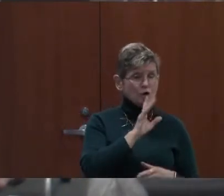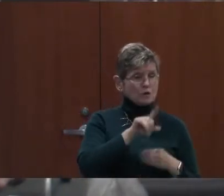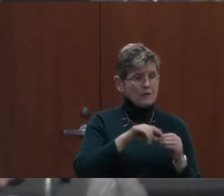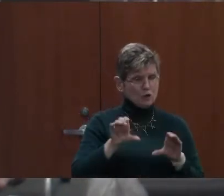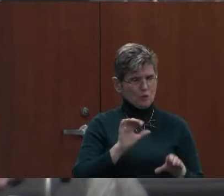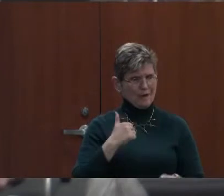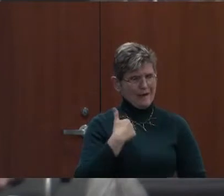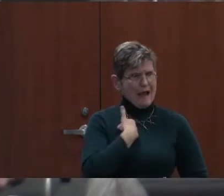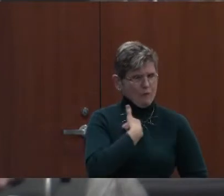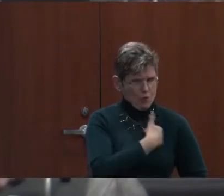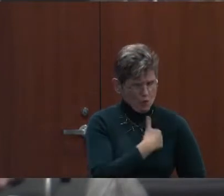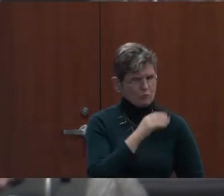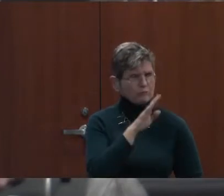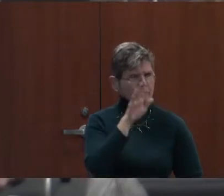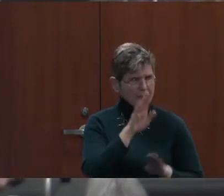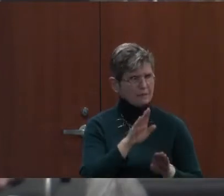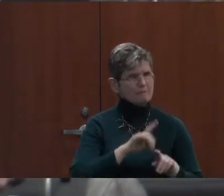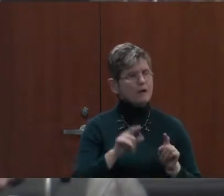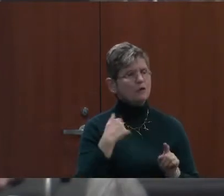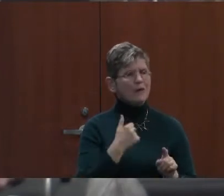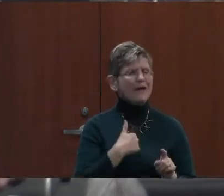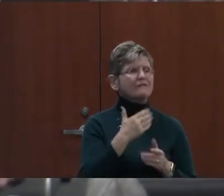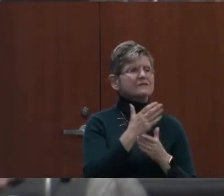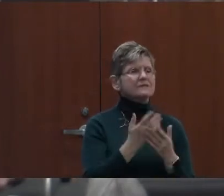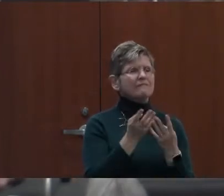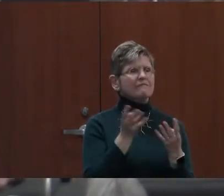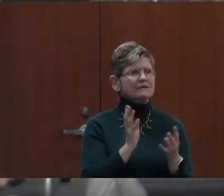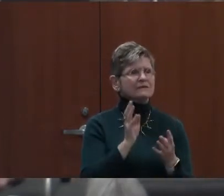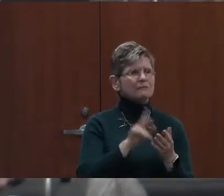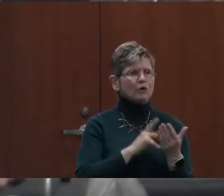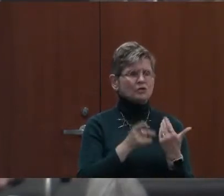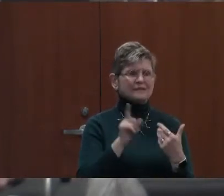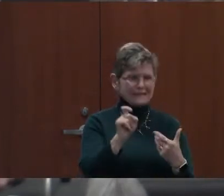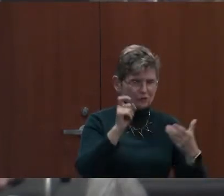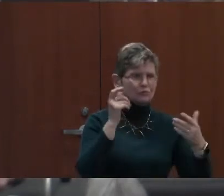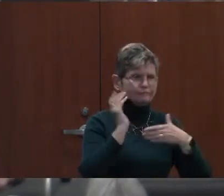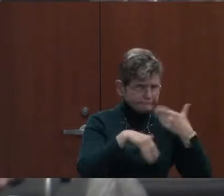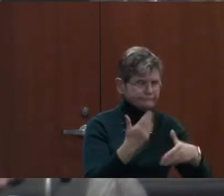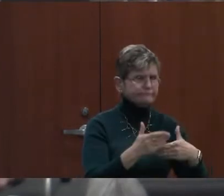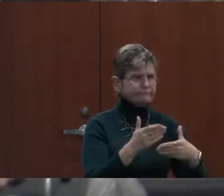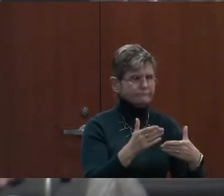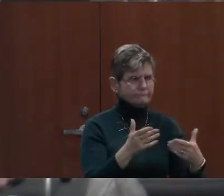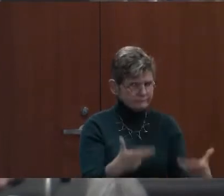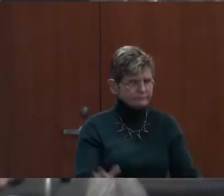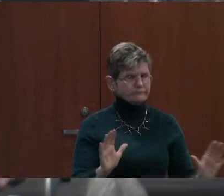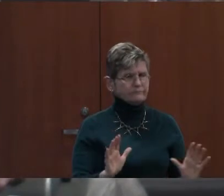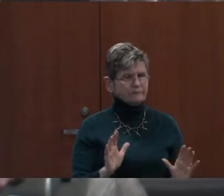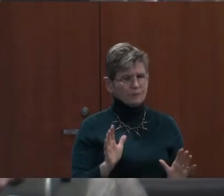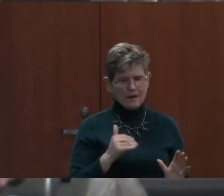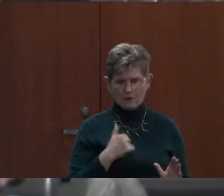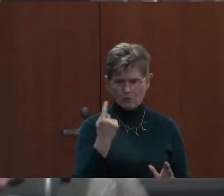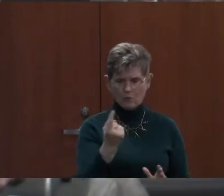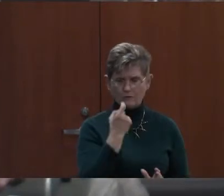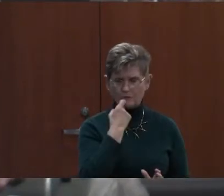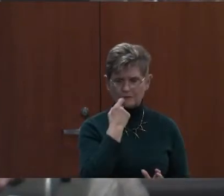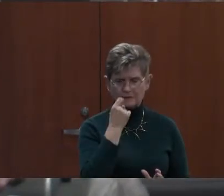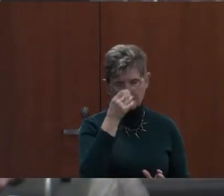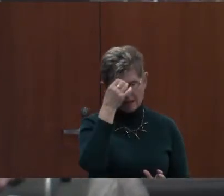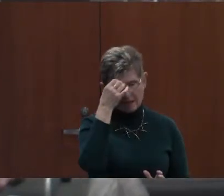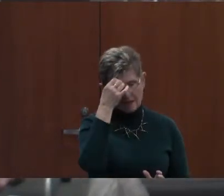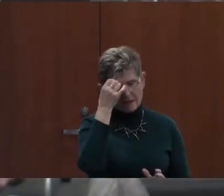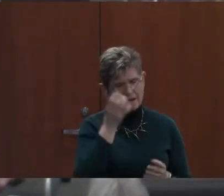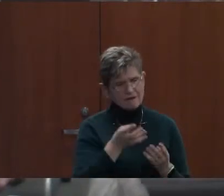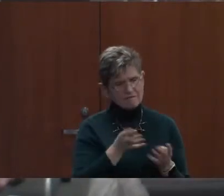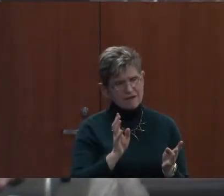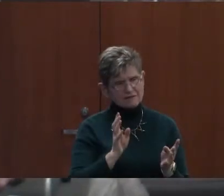doing our own bid, but we just have some fencing projects that need to be done. And we had one recently where there was a fence